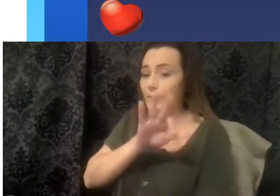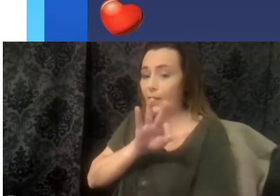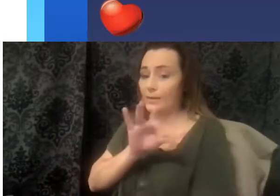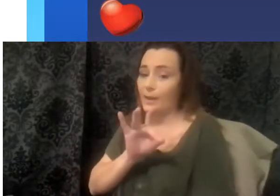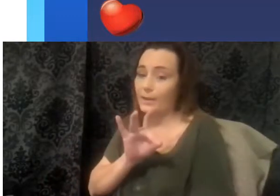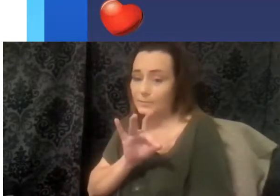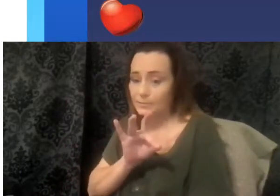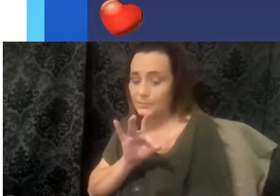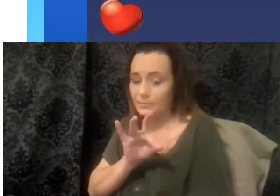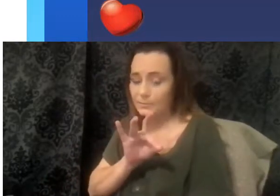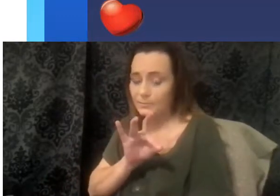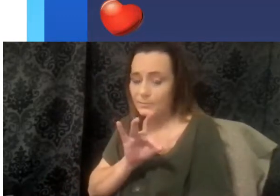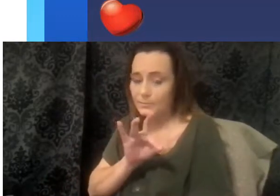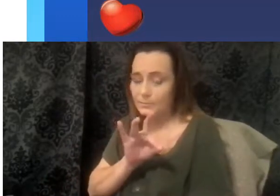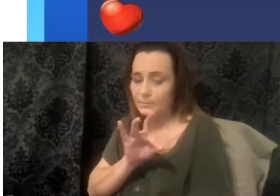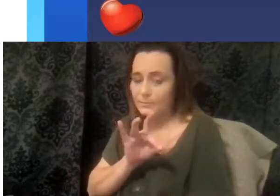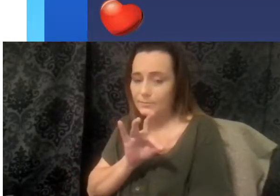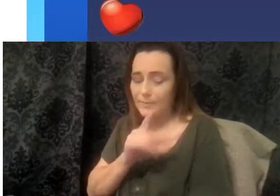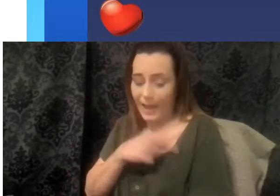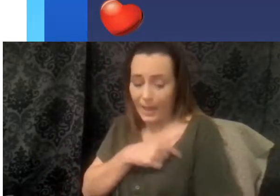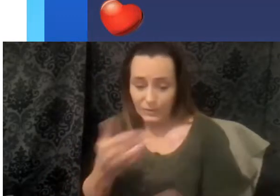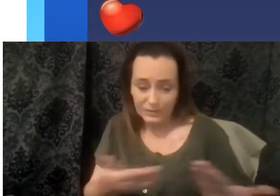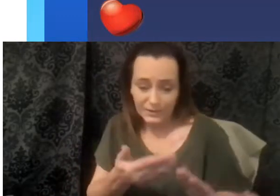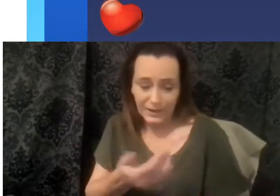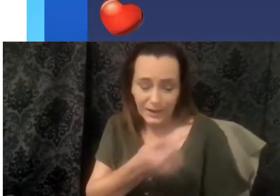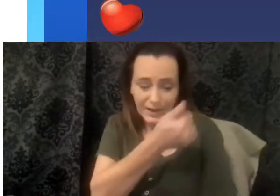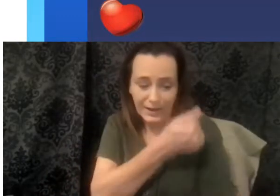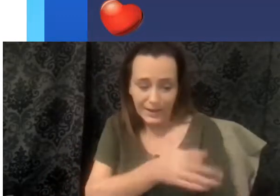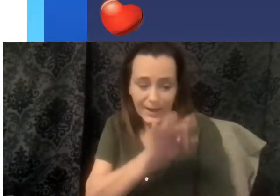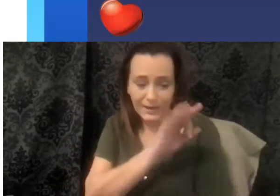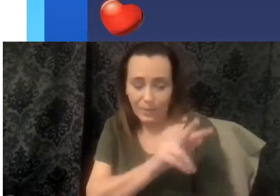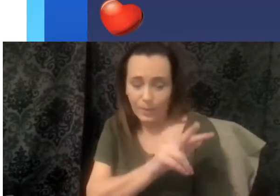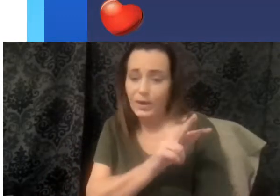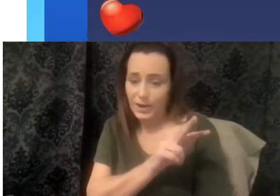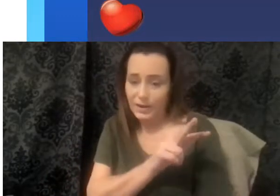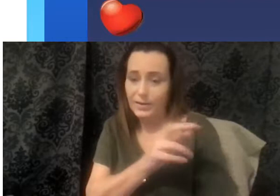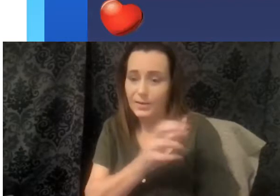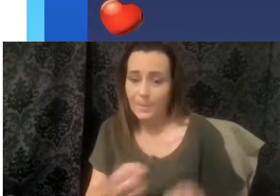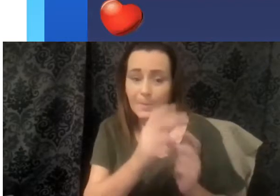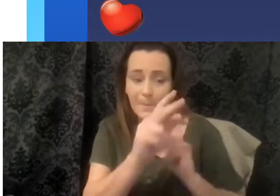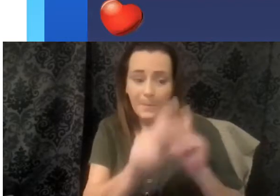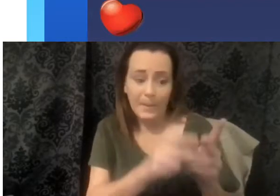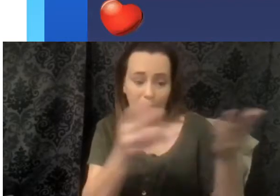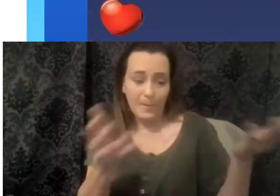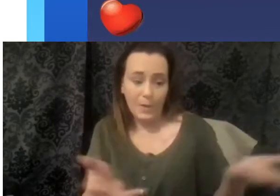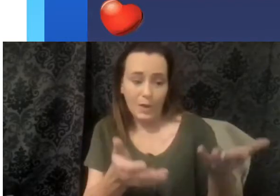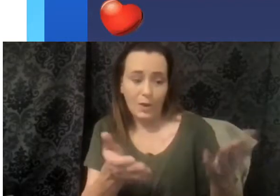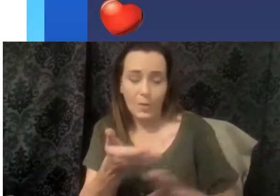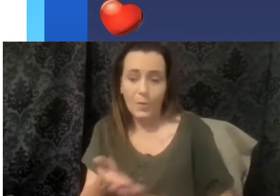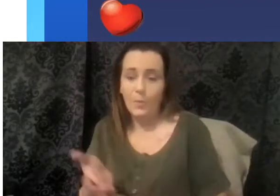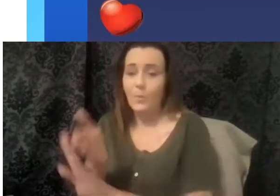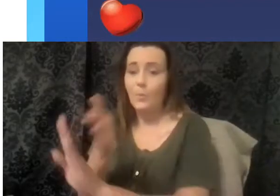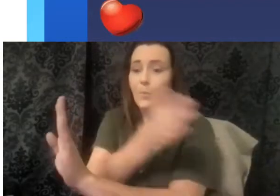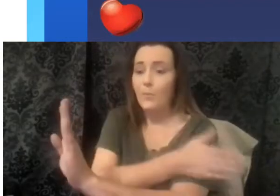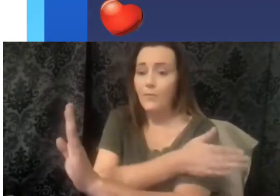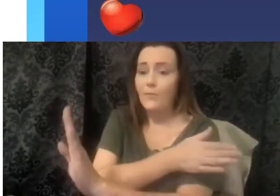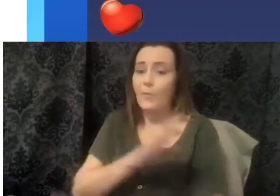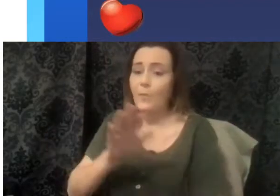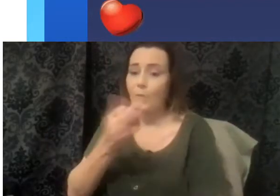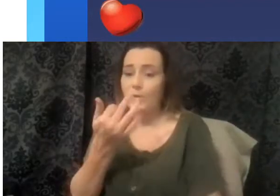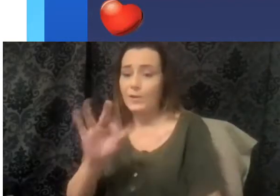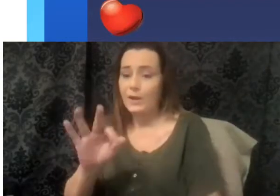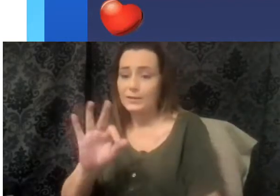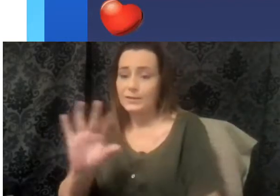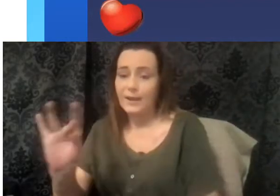there were I was around in 1993, and a lot of people in this room. Prior to 1998, there